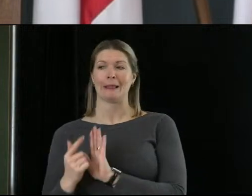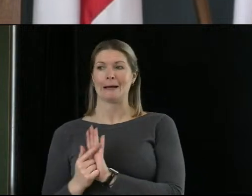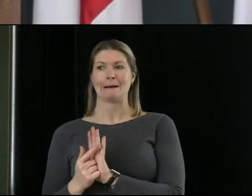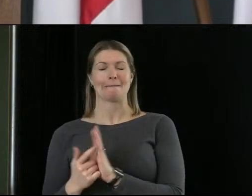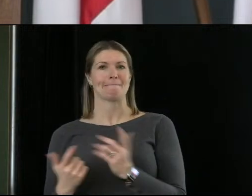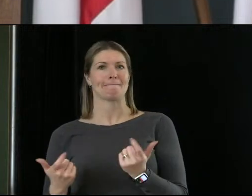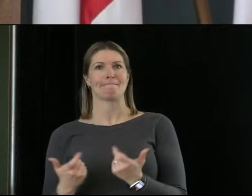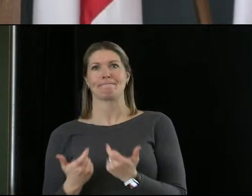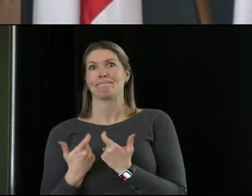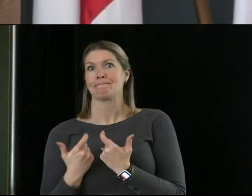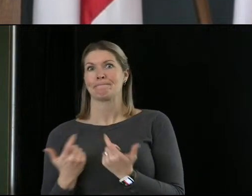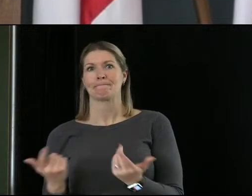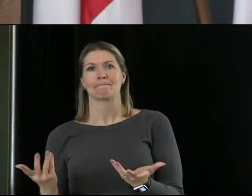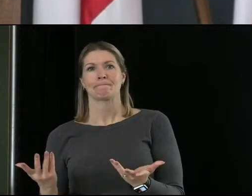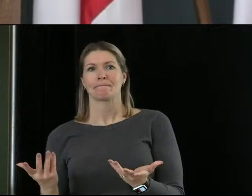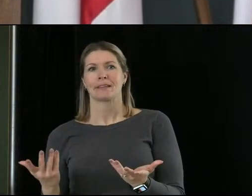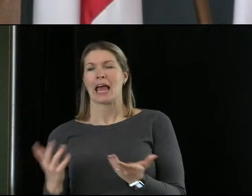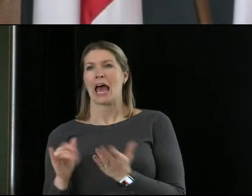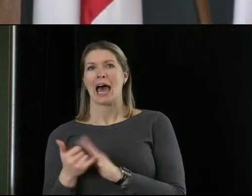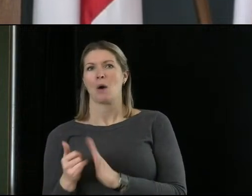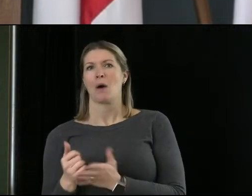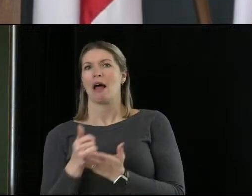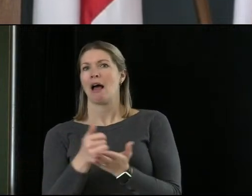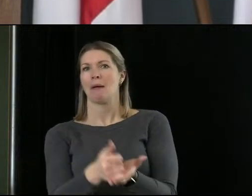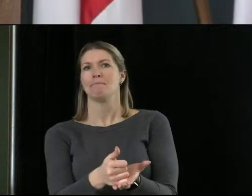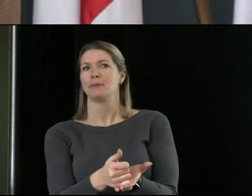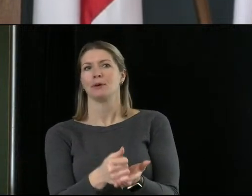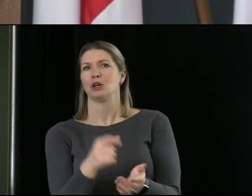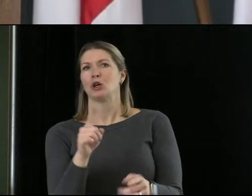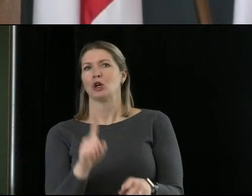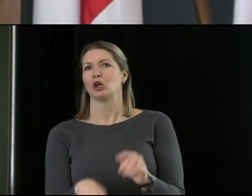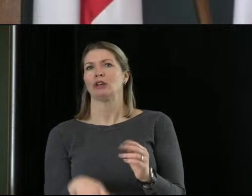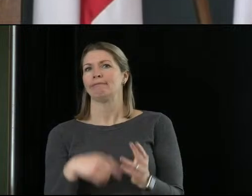out of this serious situation she had been drawn into.